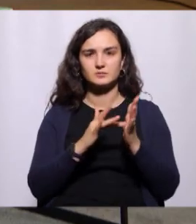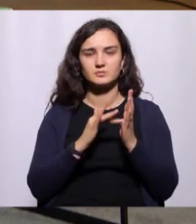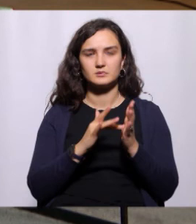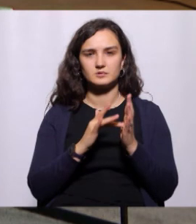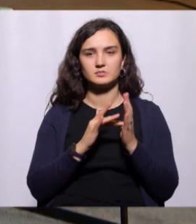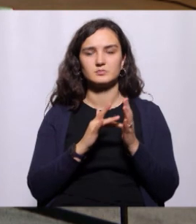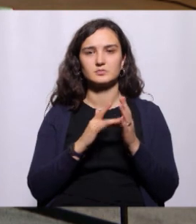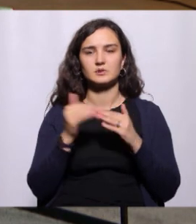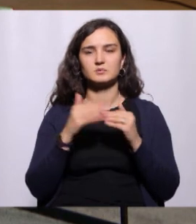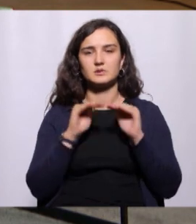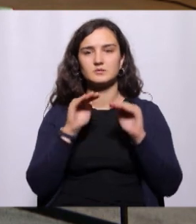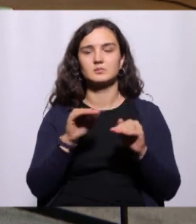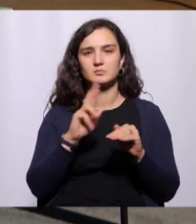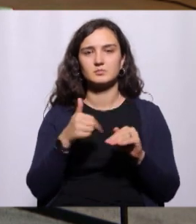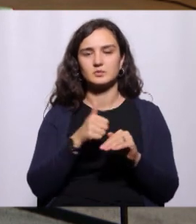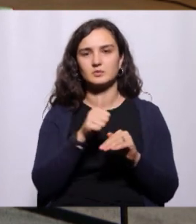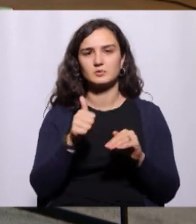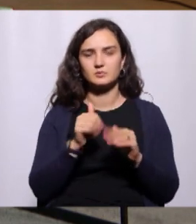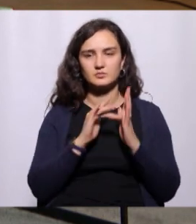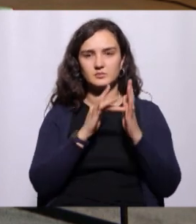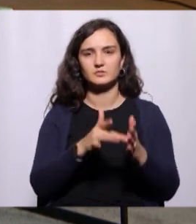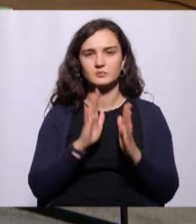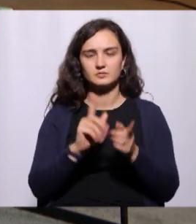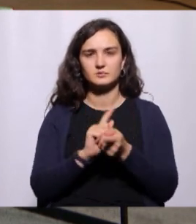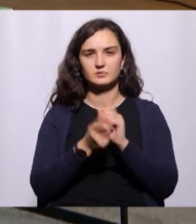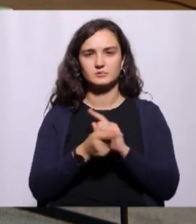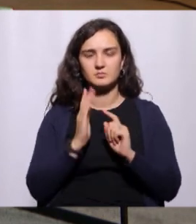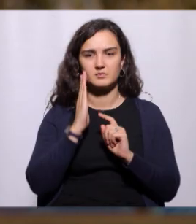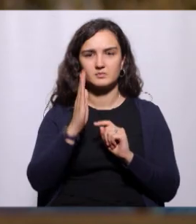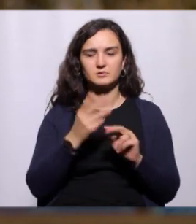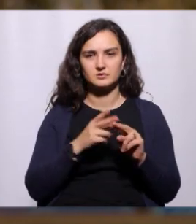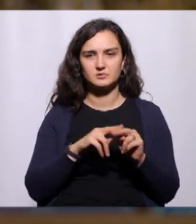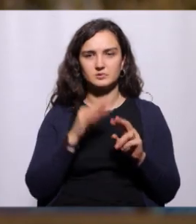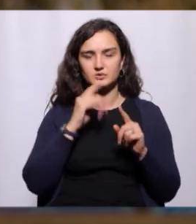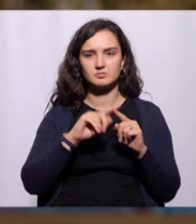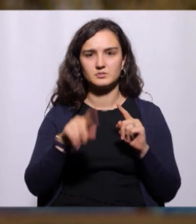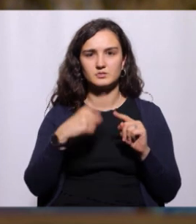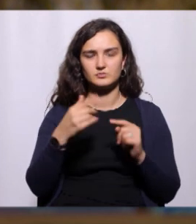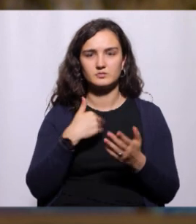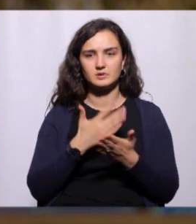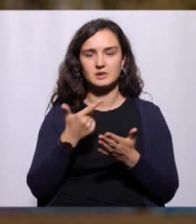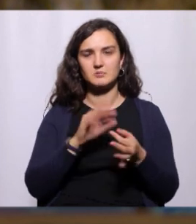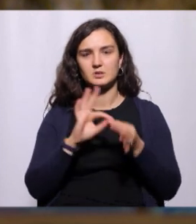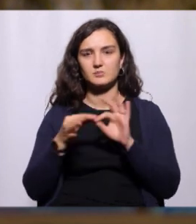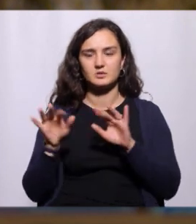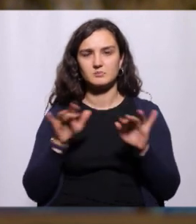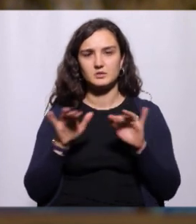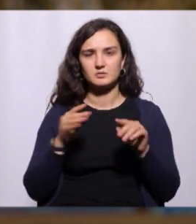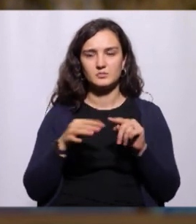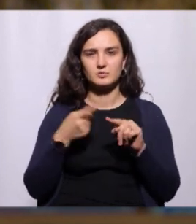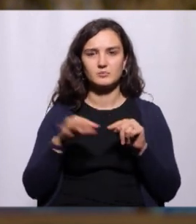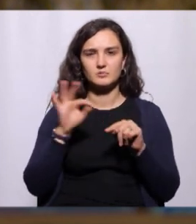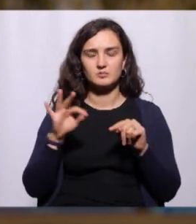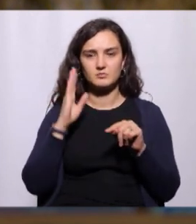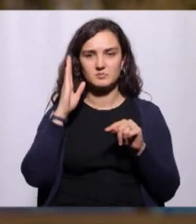and accessibility and how traveling will change in the future. After that, we had a grammar activity about the